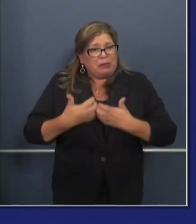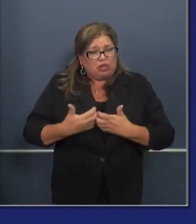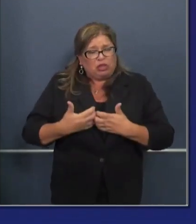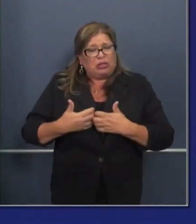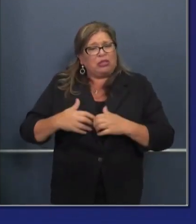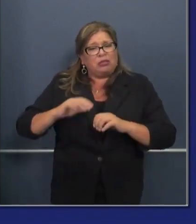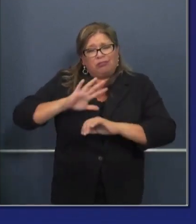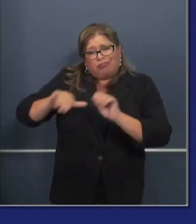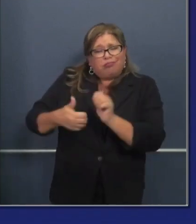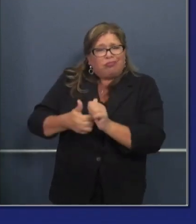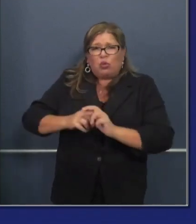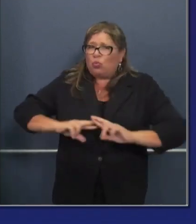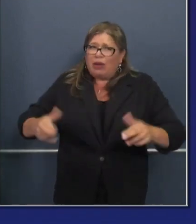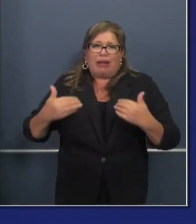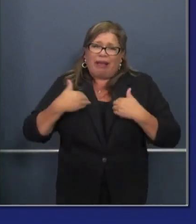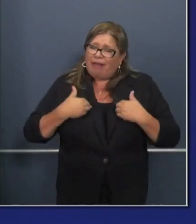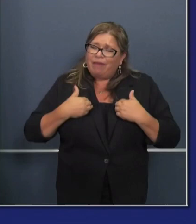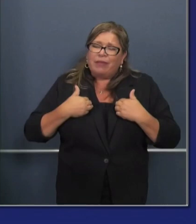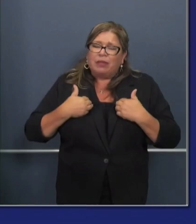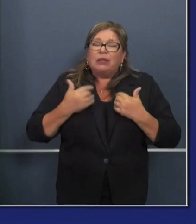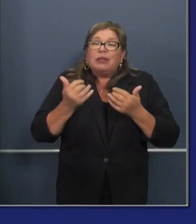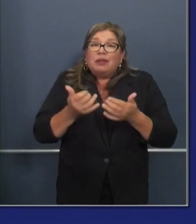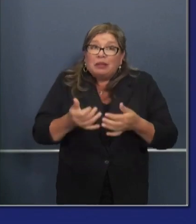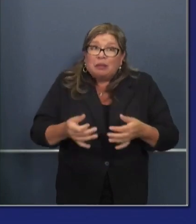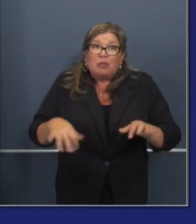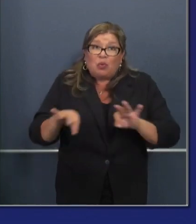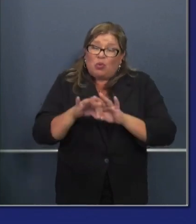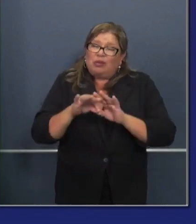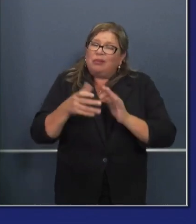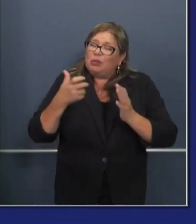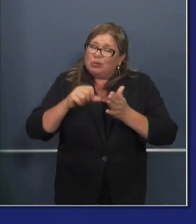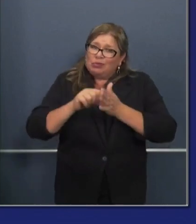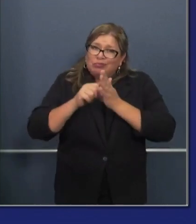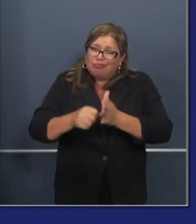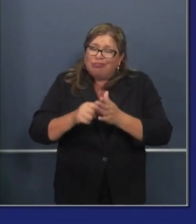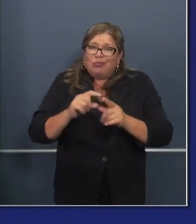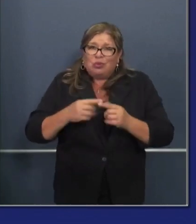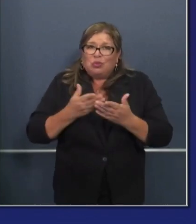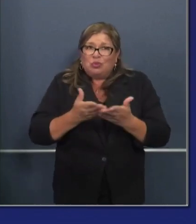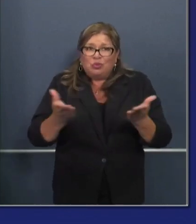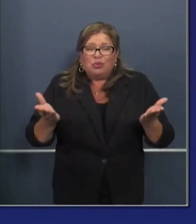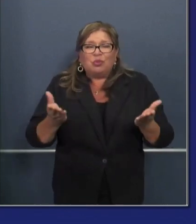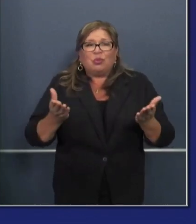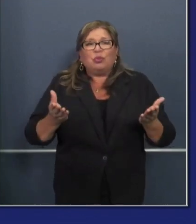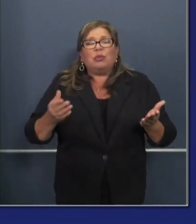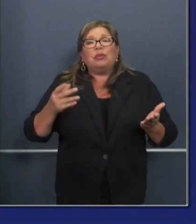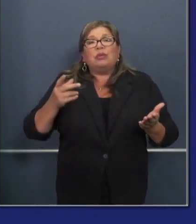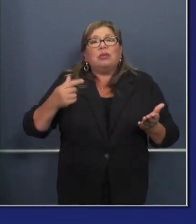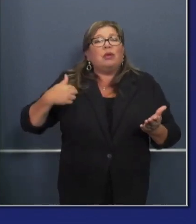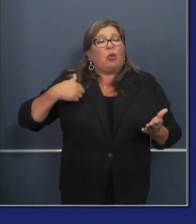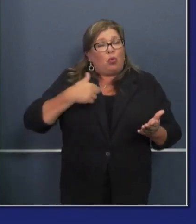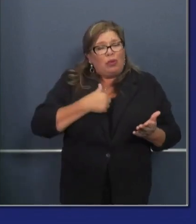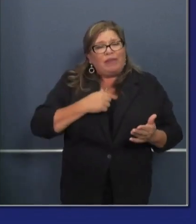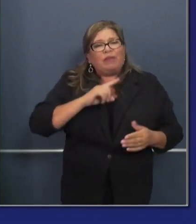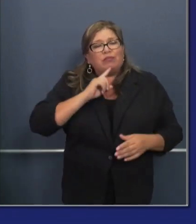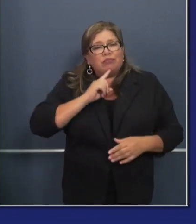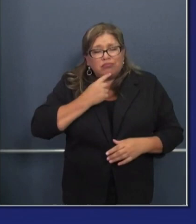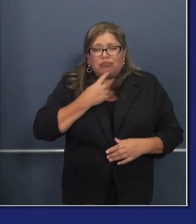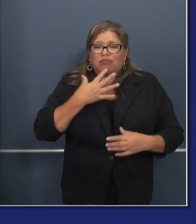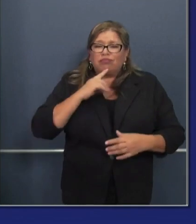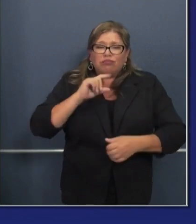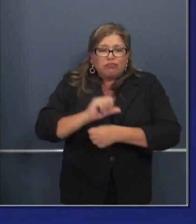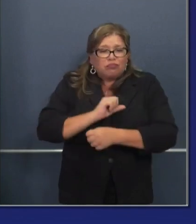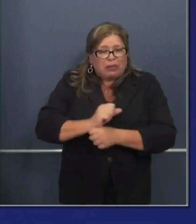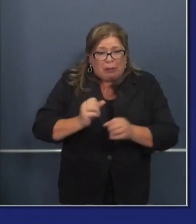and need that level of care. I think it's very important that, as the governor underscores the level of preparedness that we've had,